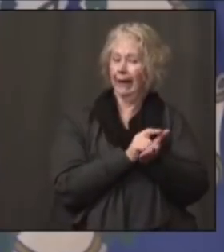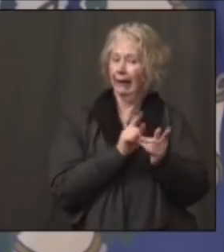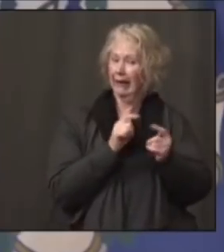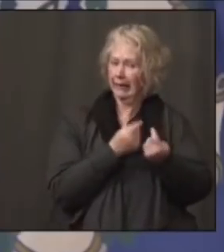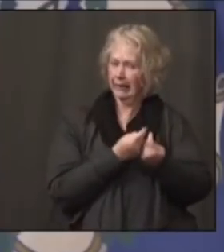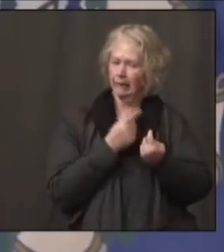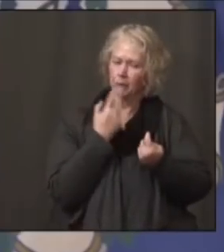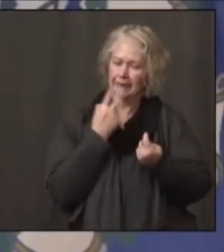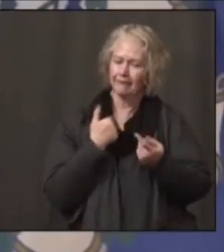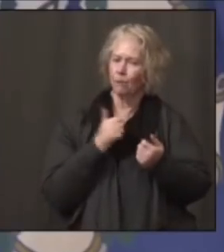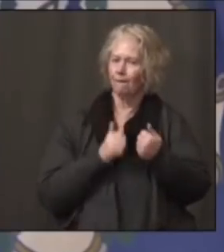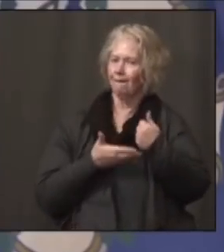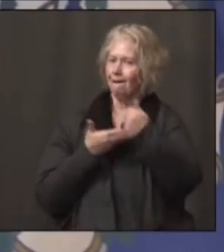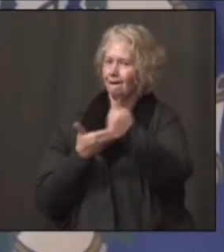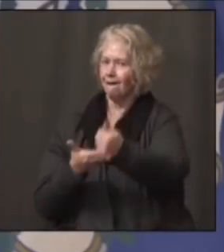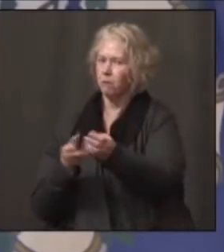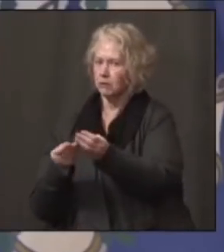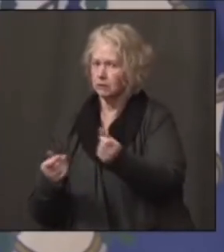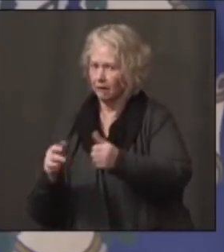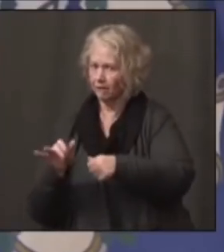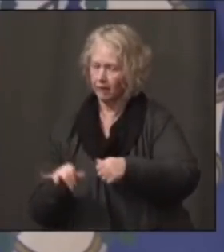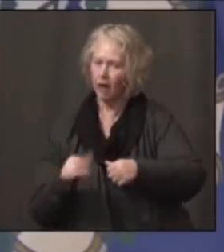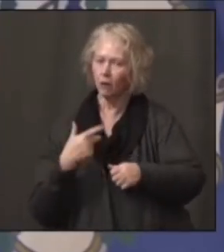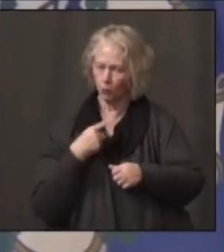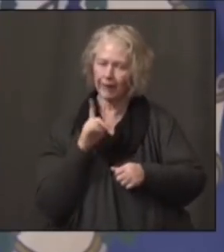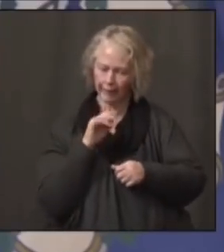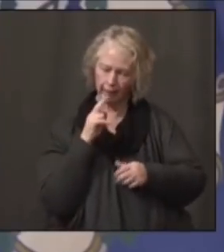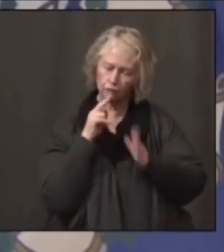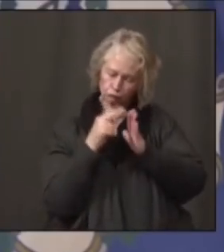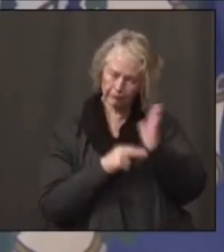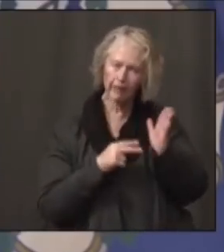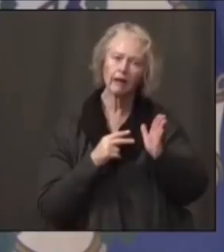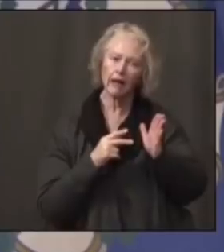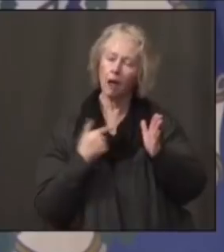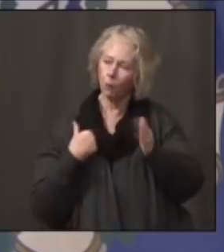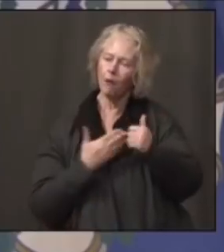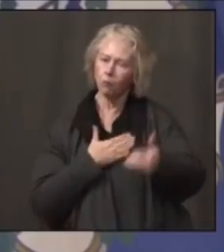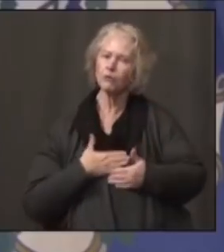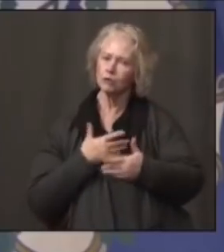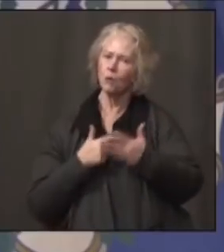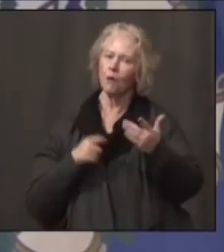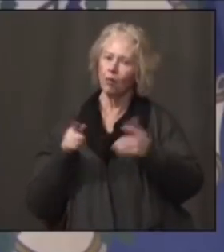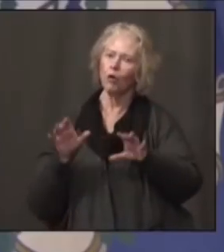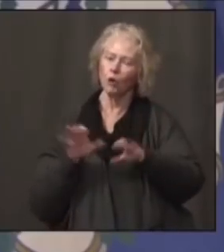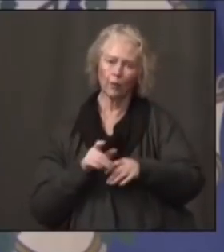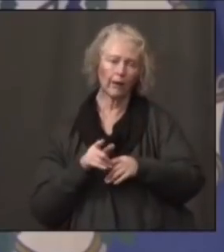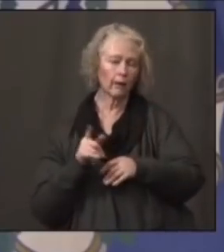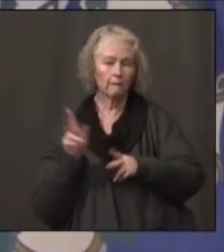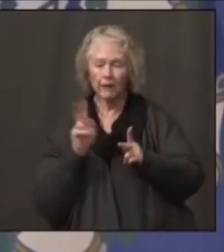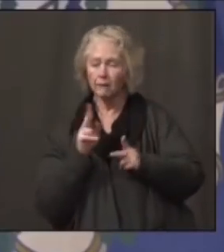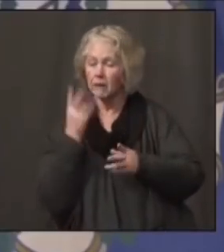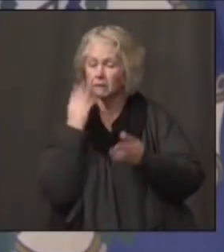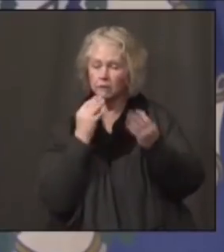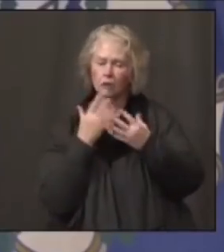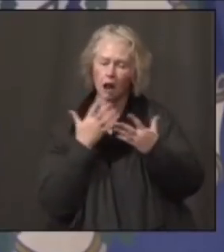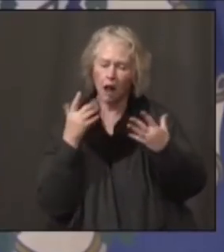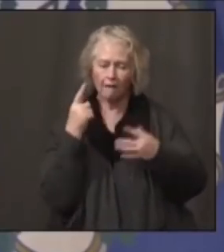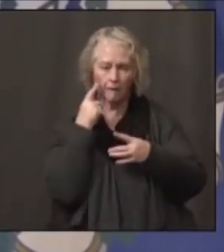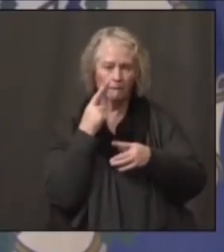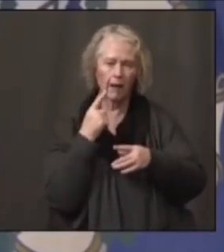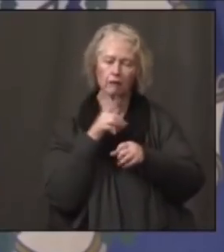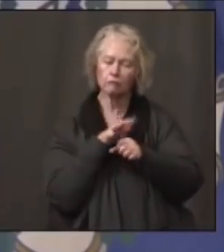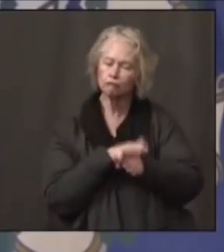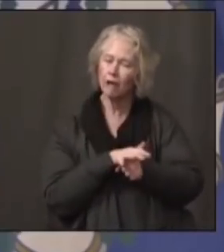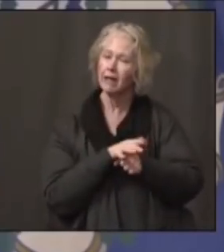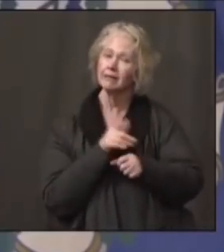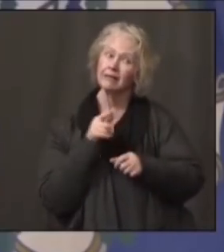facilitate there. So we did pay attention to that and appreciate what they're doing. The mental stress that people are going through right now, including the mental